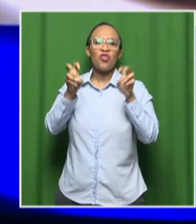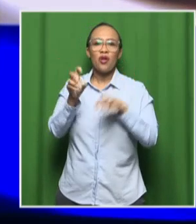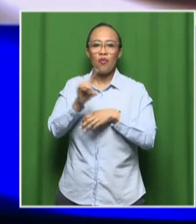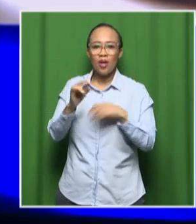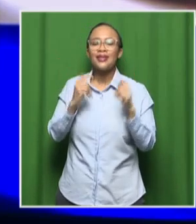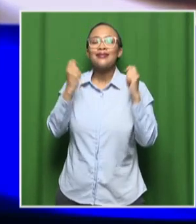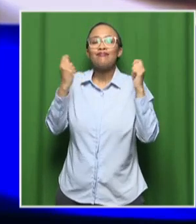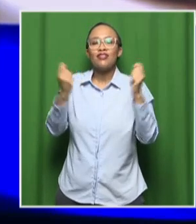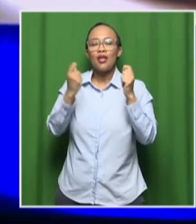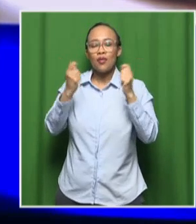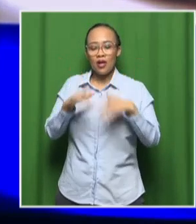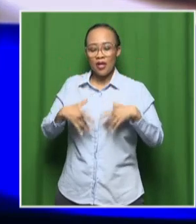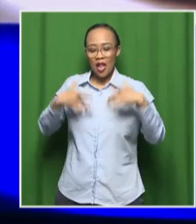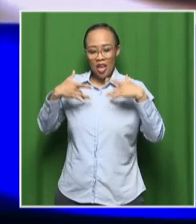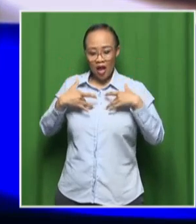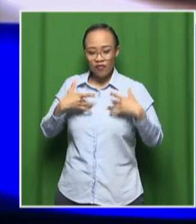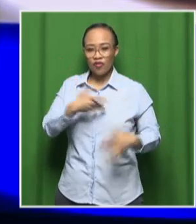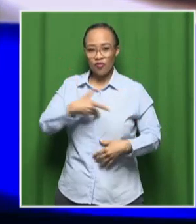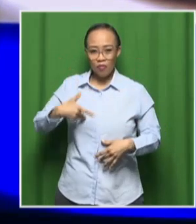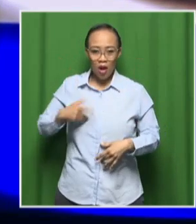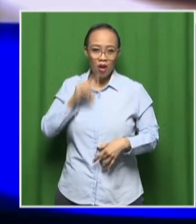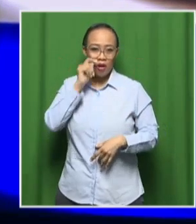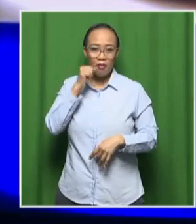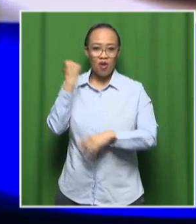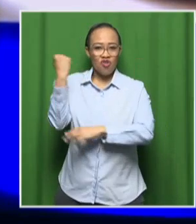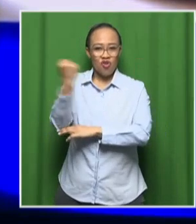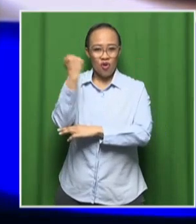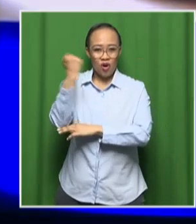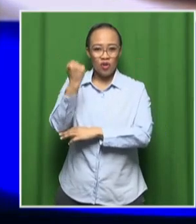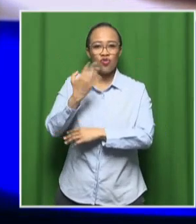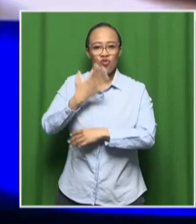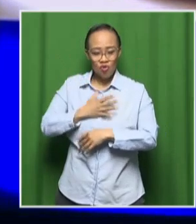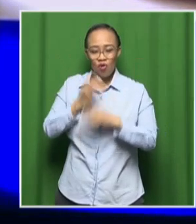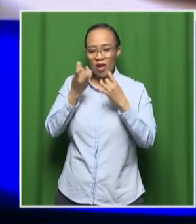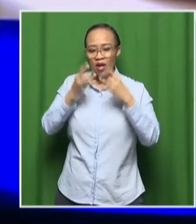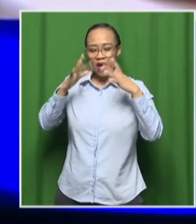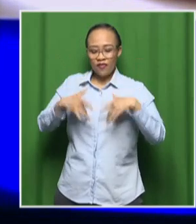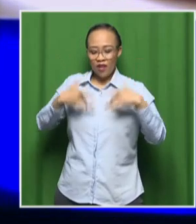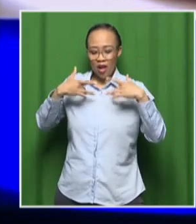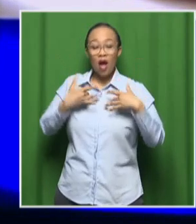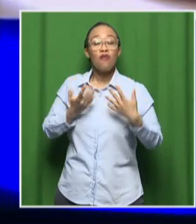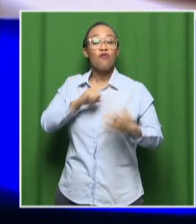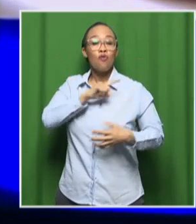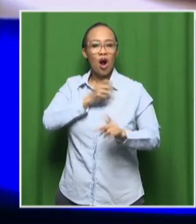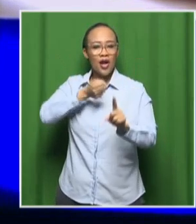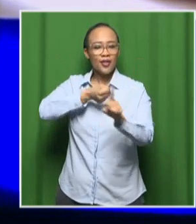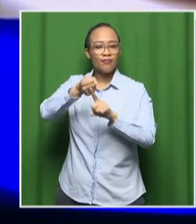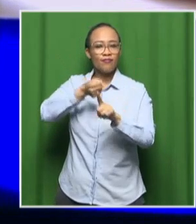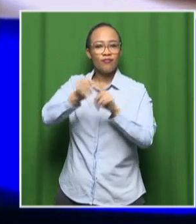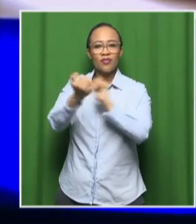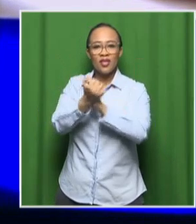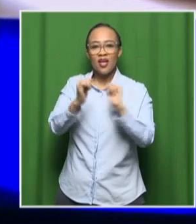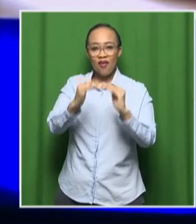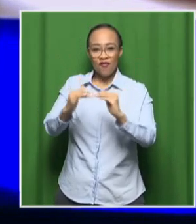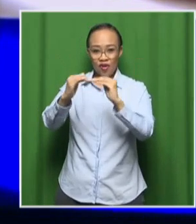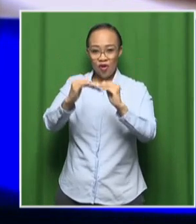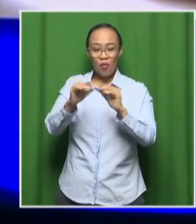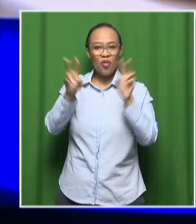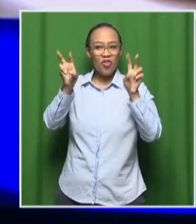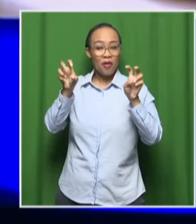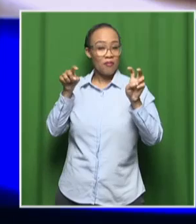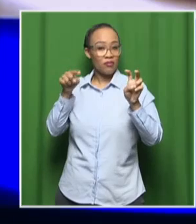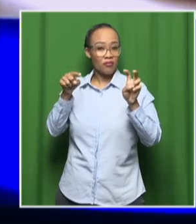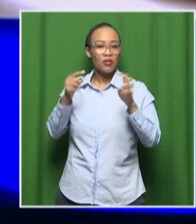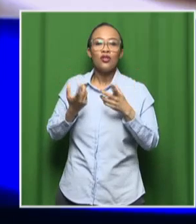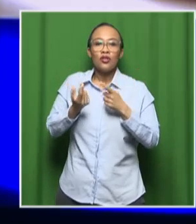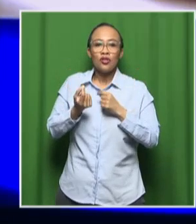lives of our heroes and heroines who laid down their lives for our freedom. And this theme, of course, puts a spotlight on